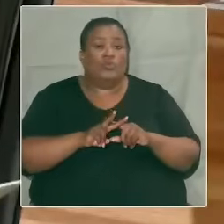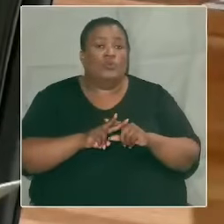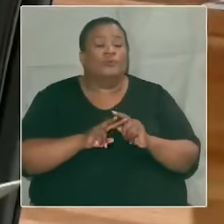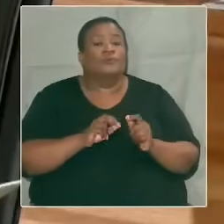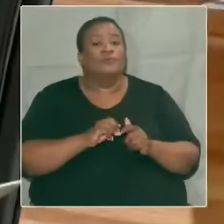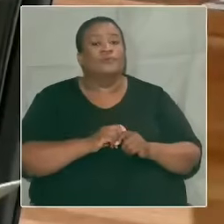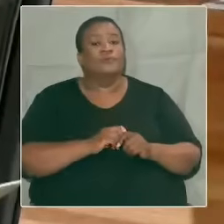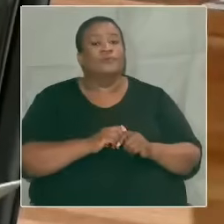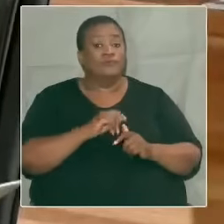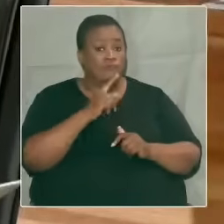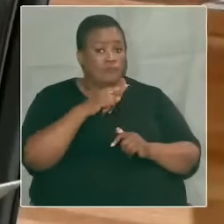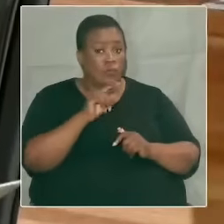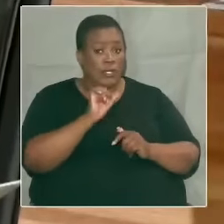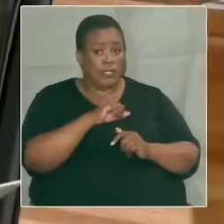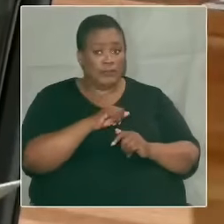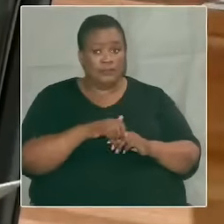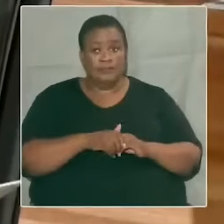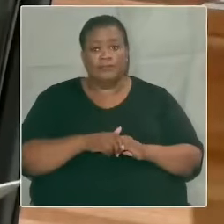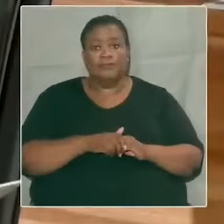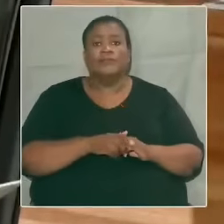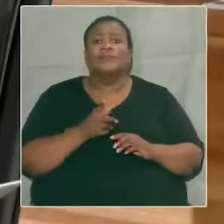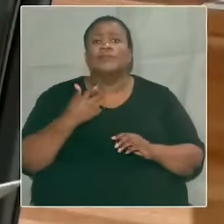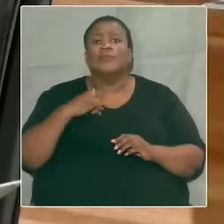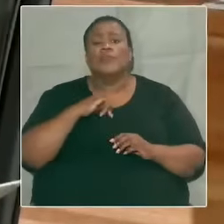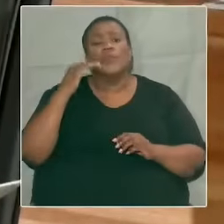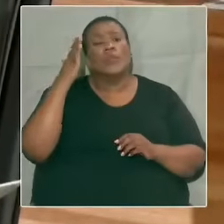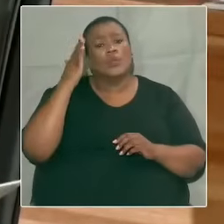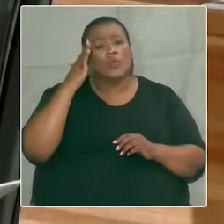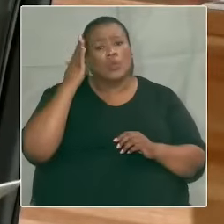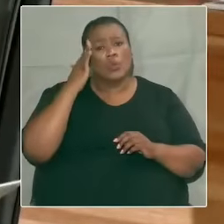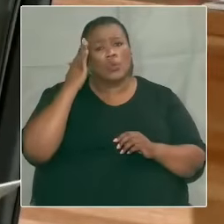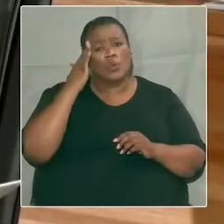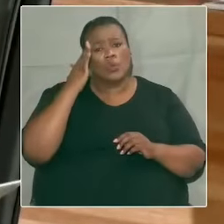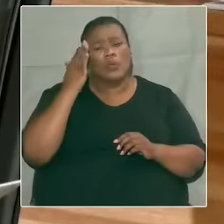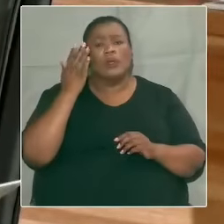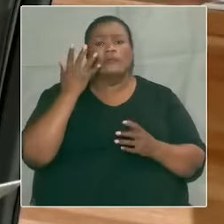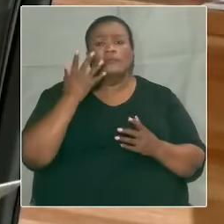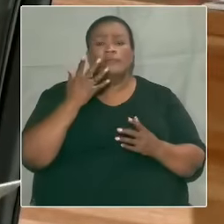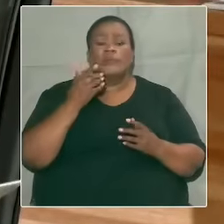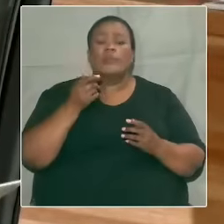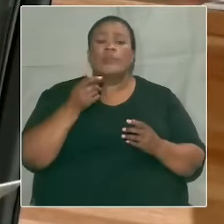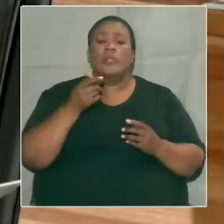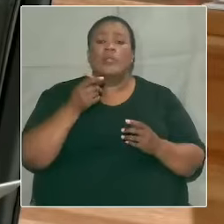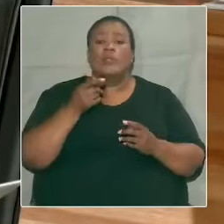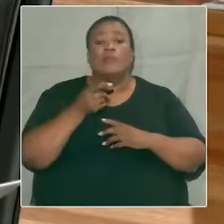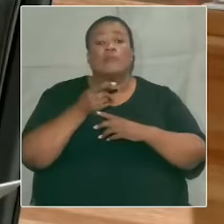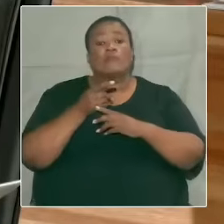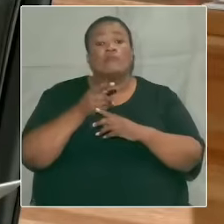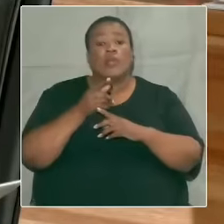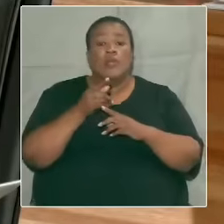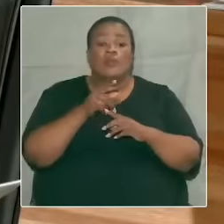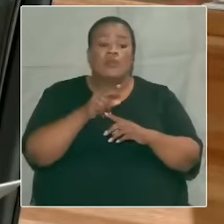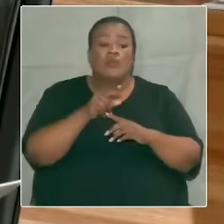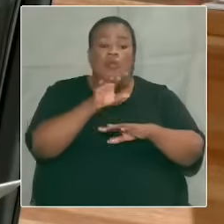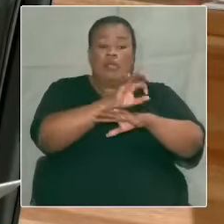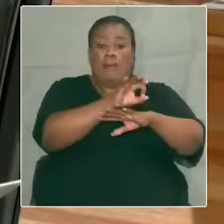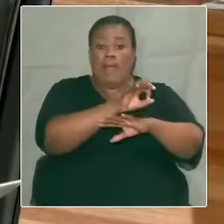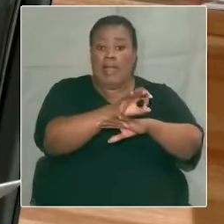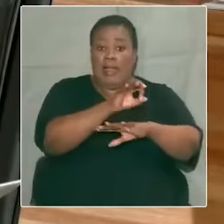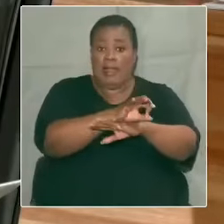And we know then that following the presentation of that plan, you say it was accepted by the